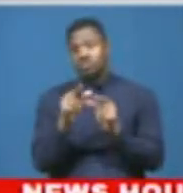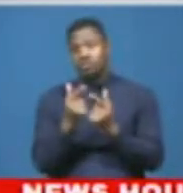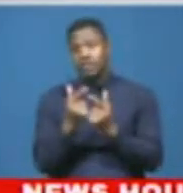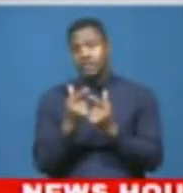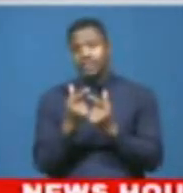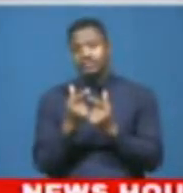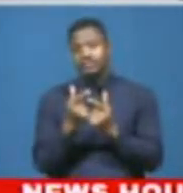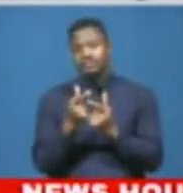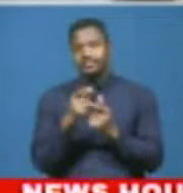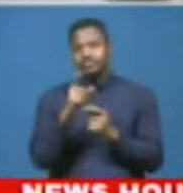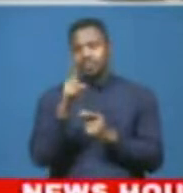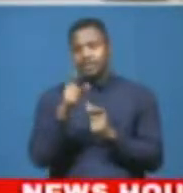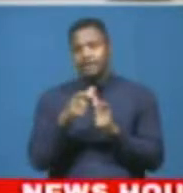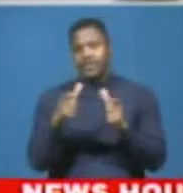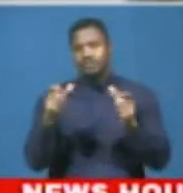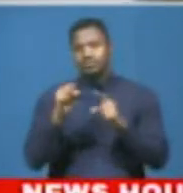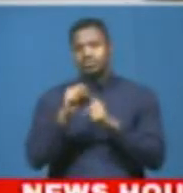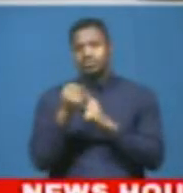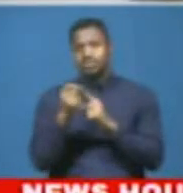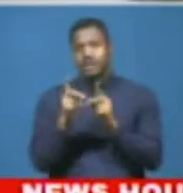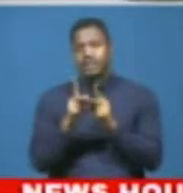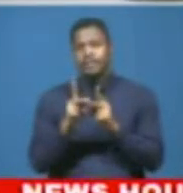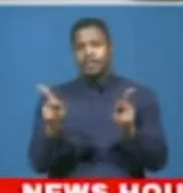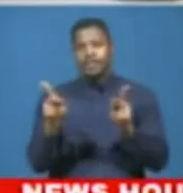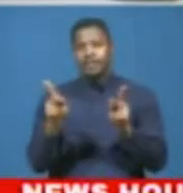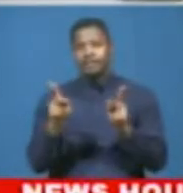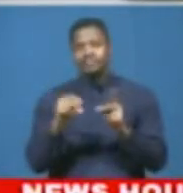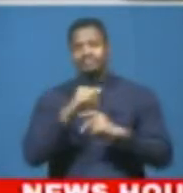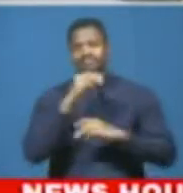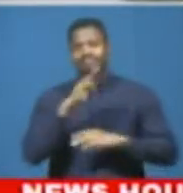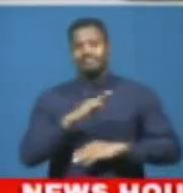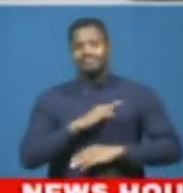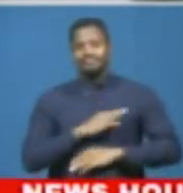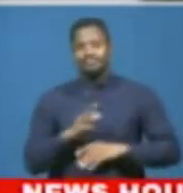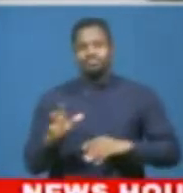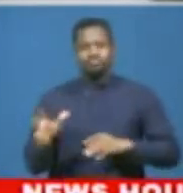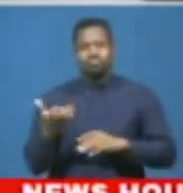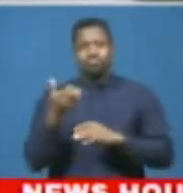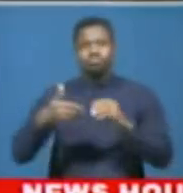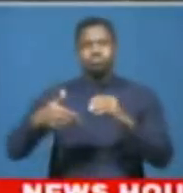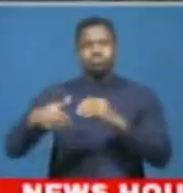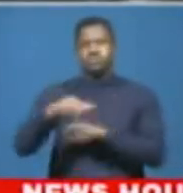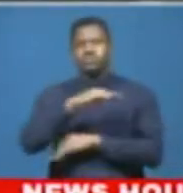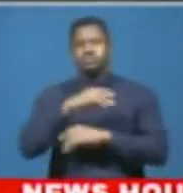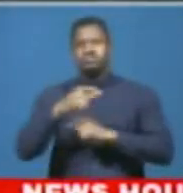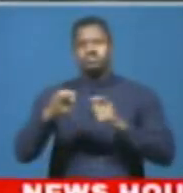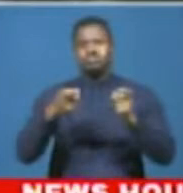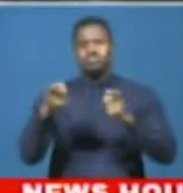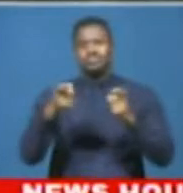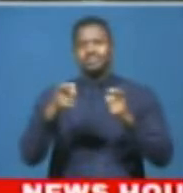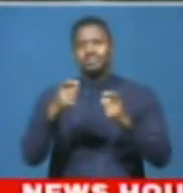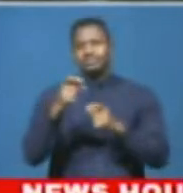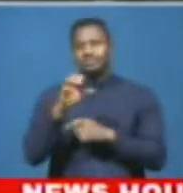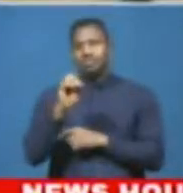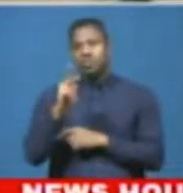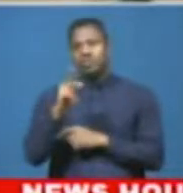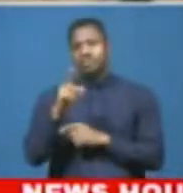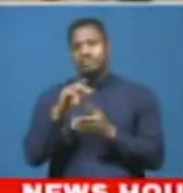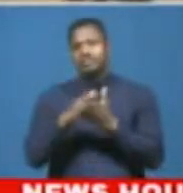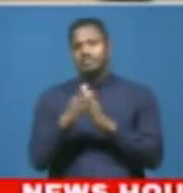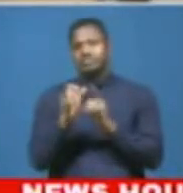by mass social and public discontent, took over the country's governance after it had sunk into a state of